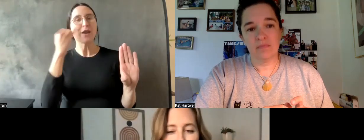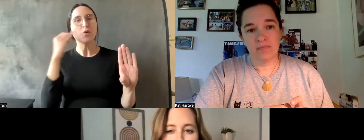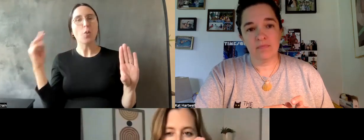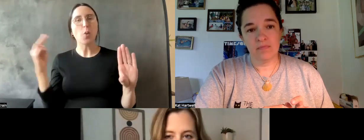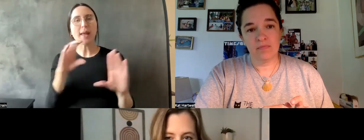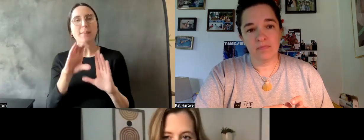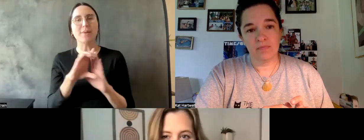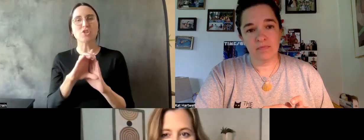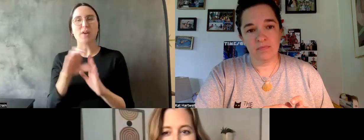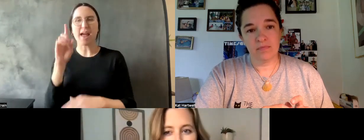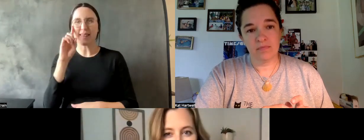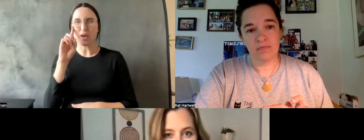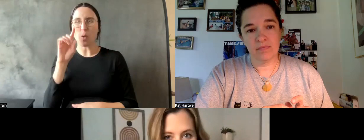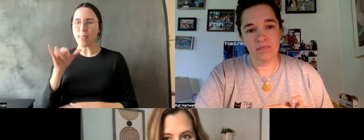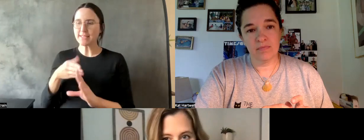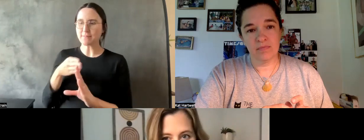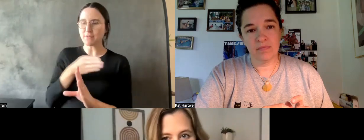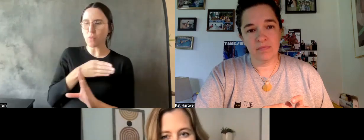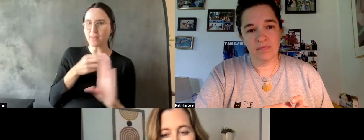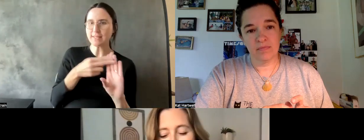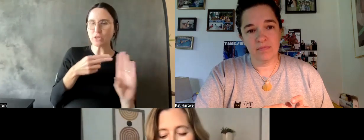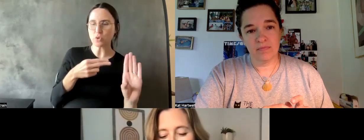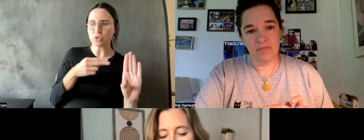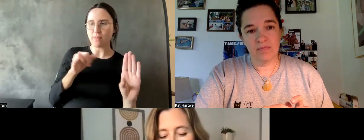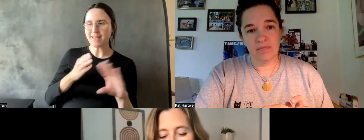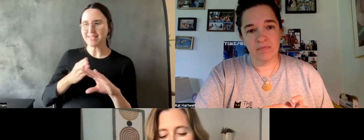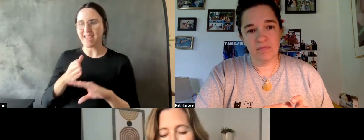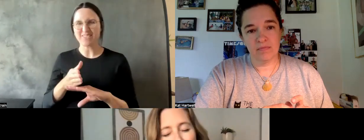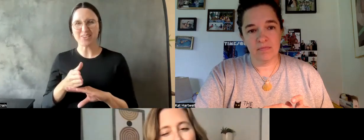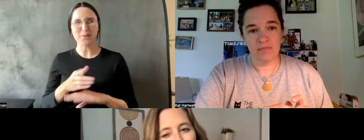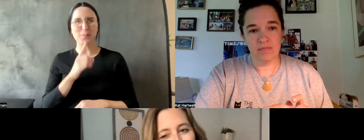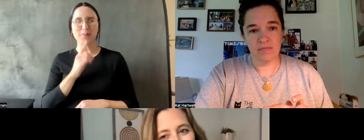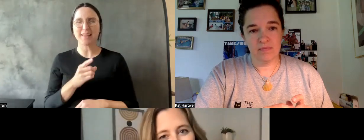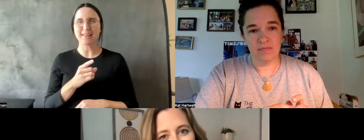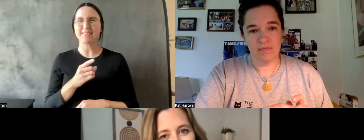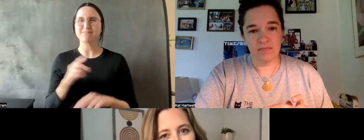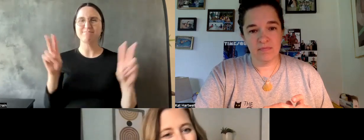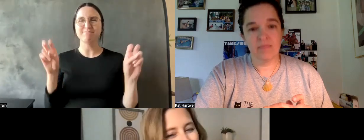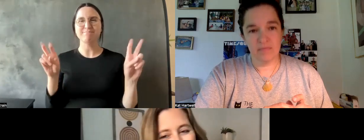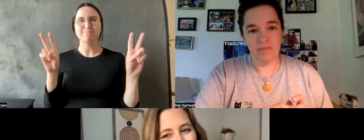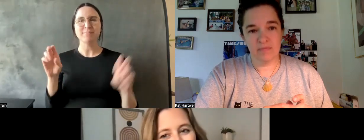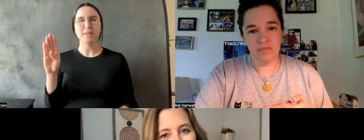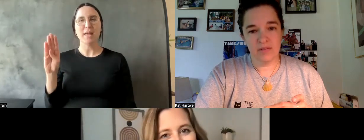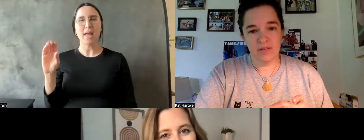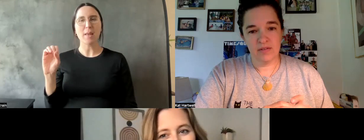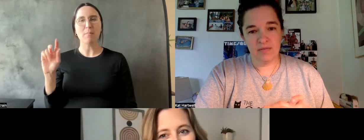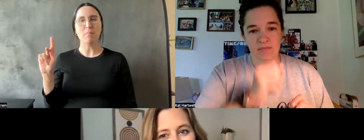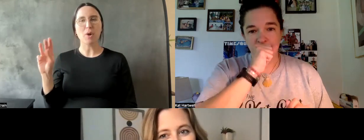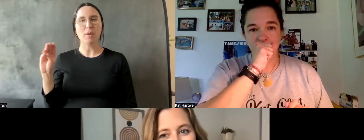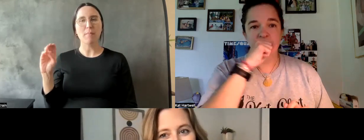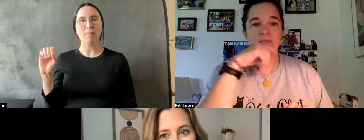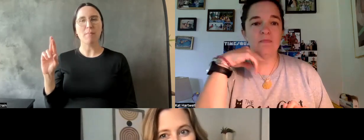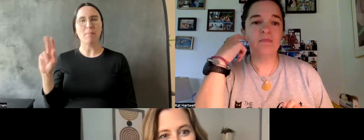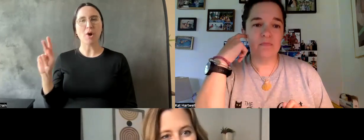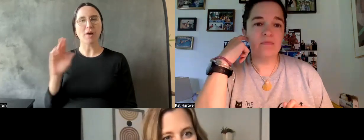I mean, it's such a bookmark in her life. And I just kind of knew it's never going to